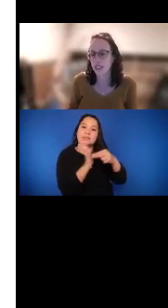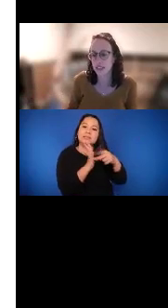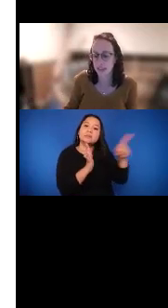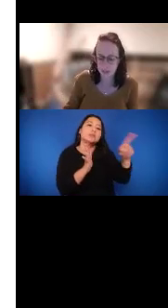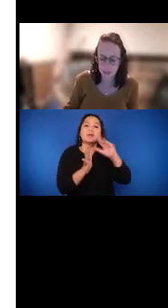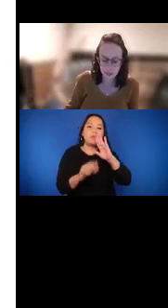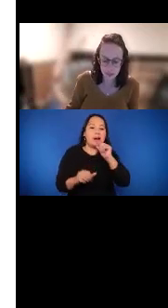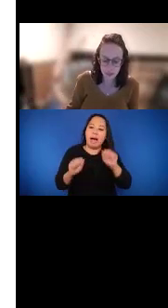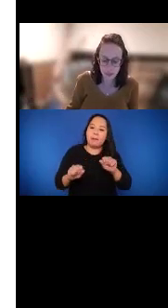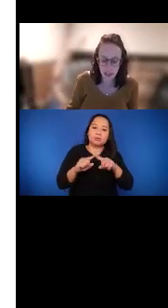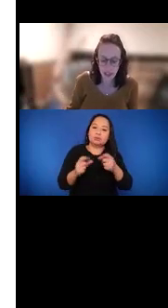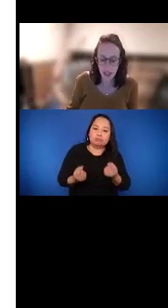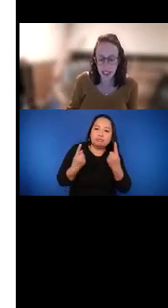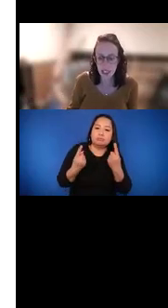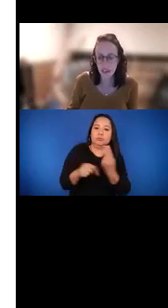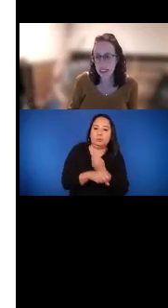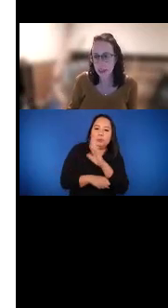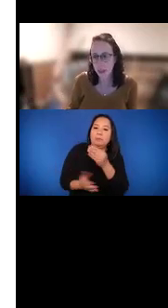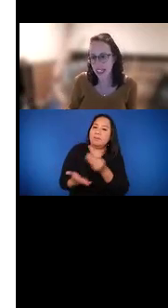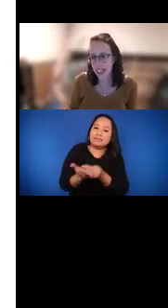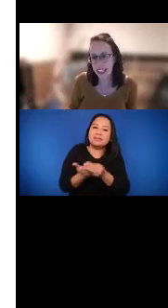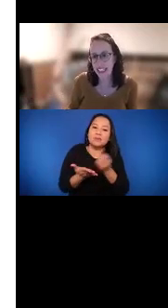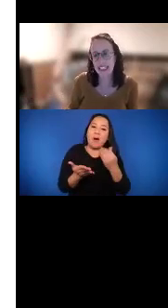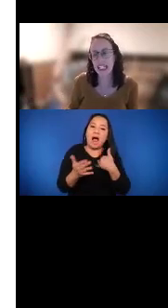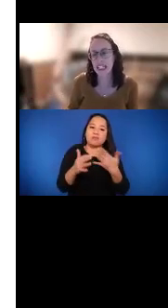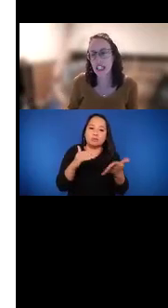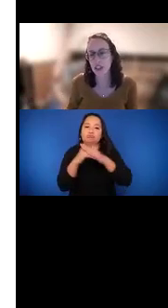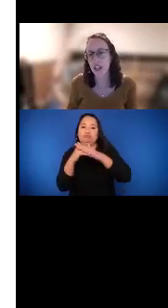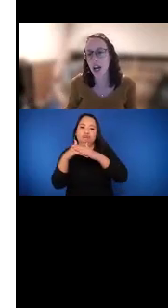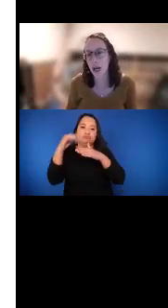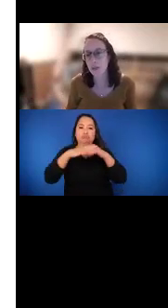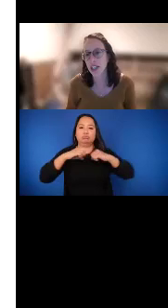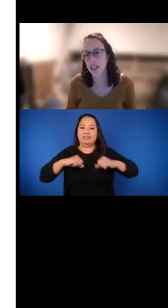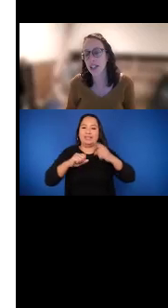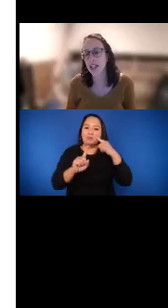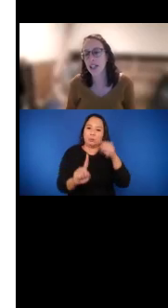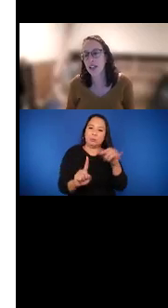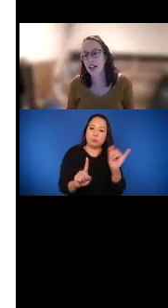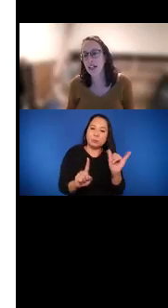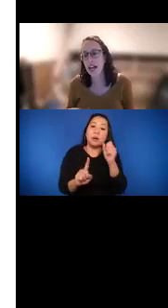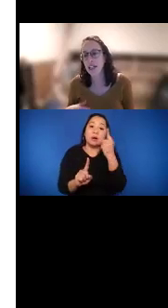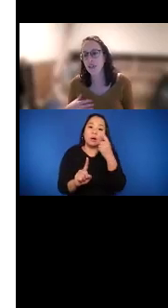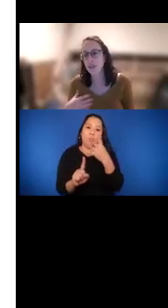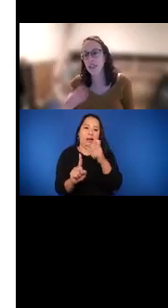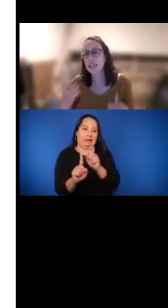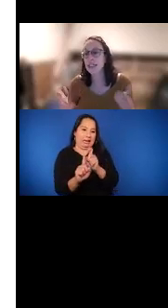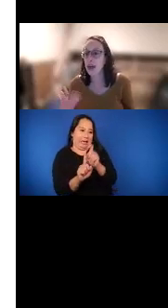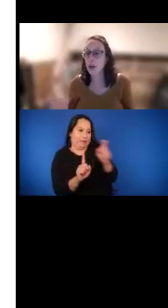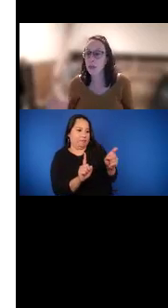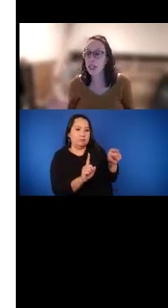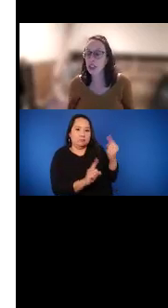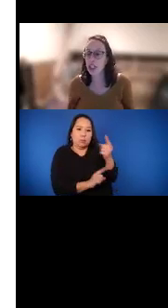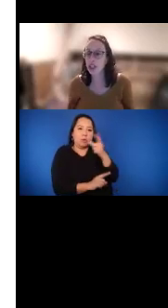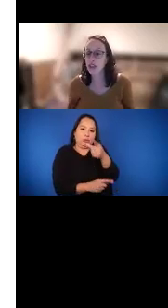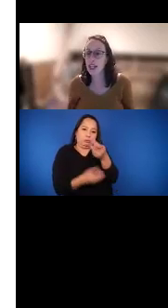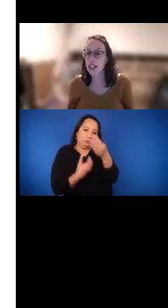you trust. And advanced planning is another option. Again, if you need some